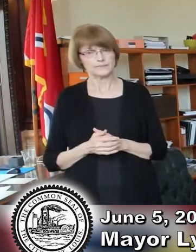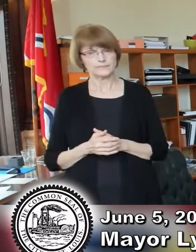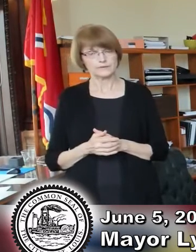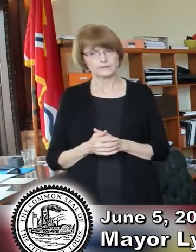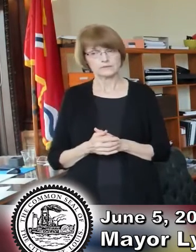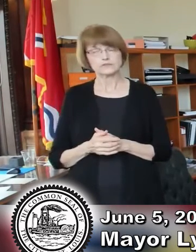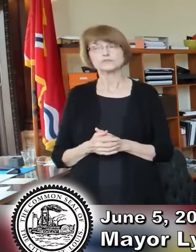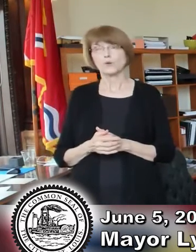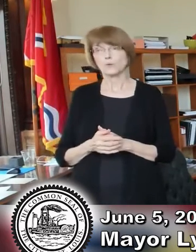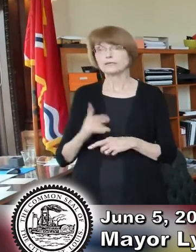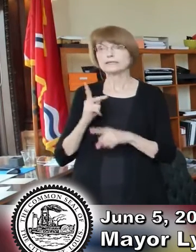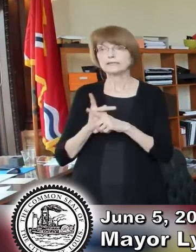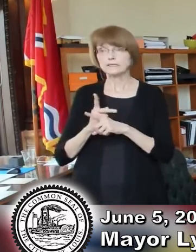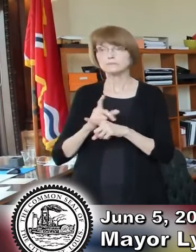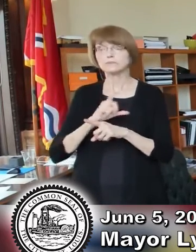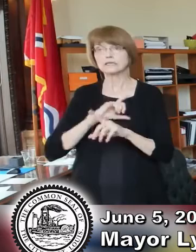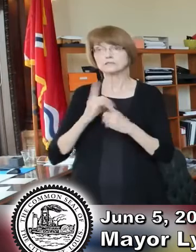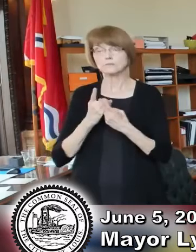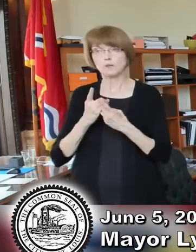Rationale for keeping the police department.